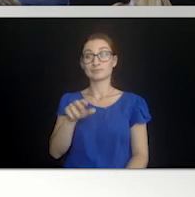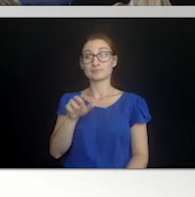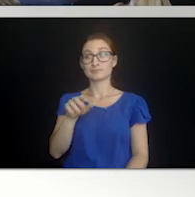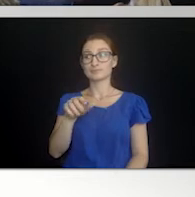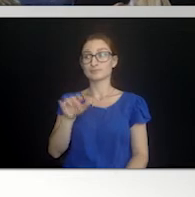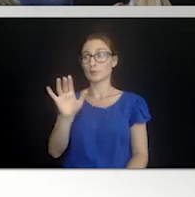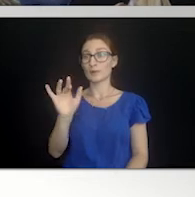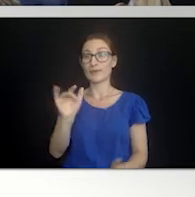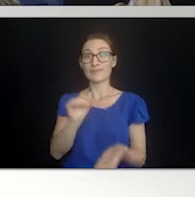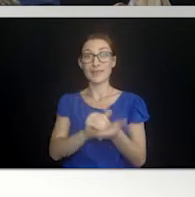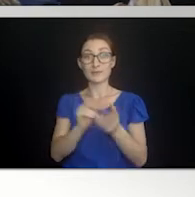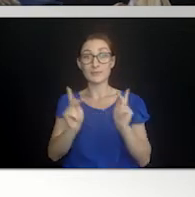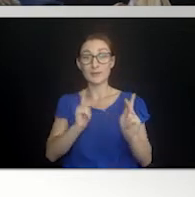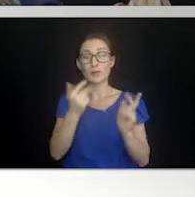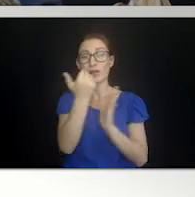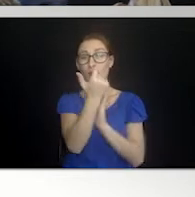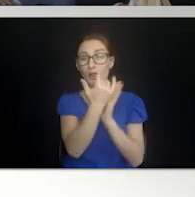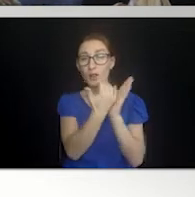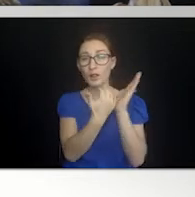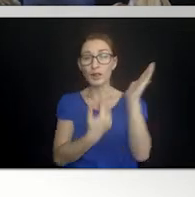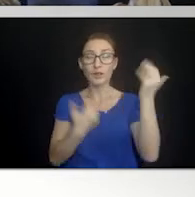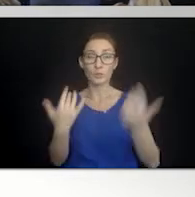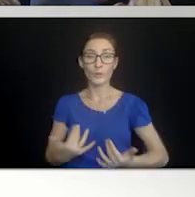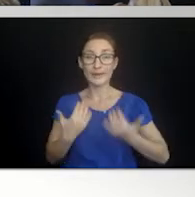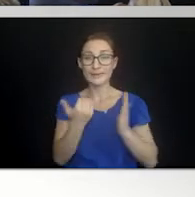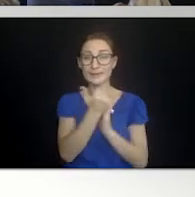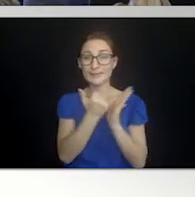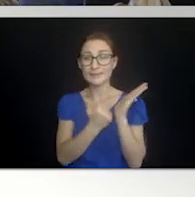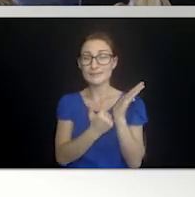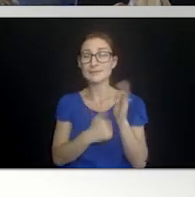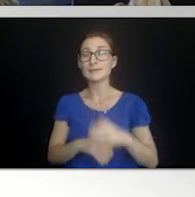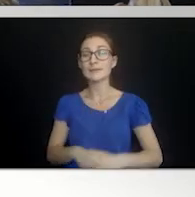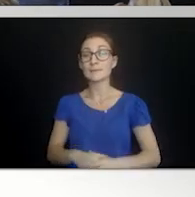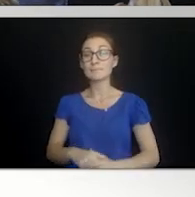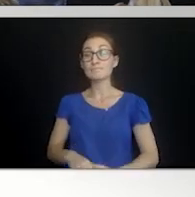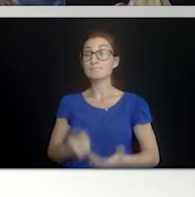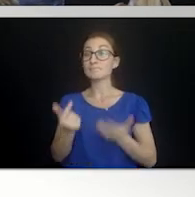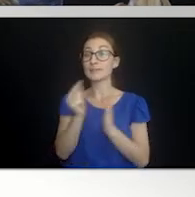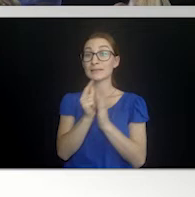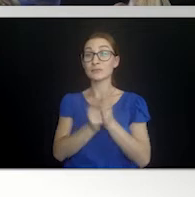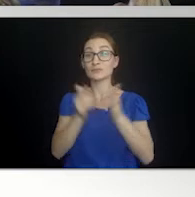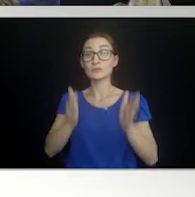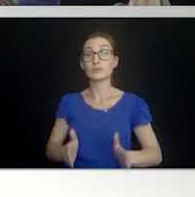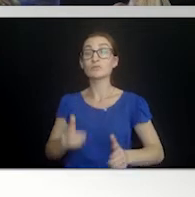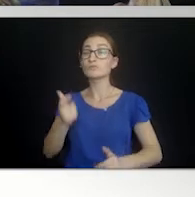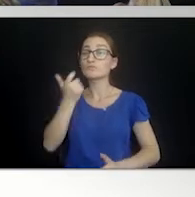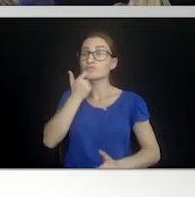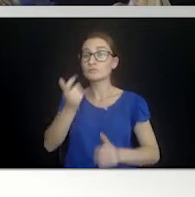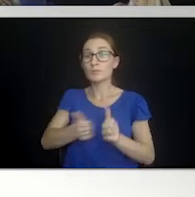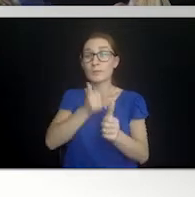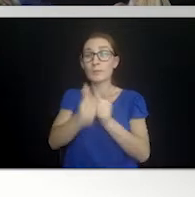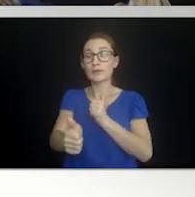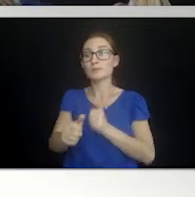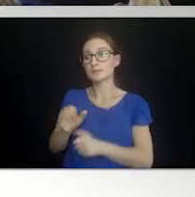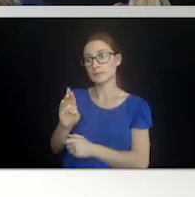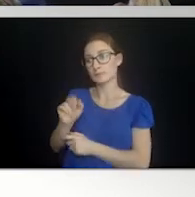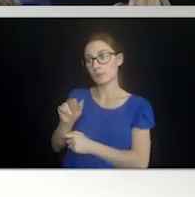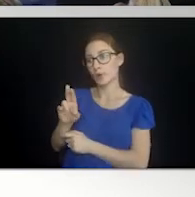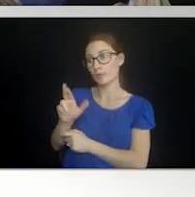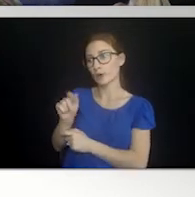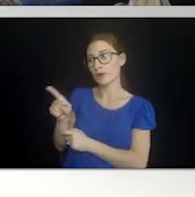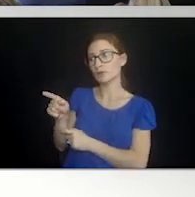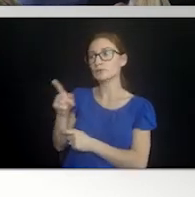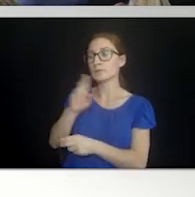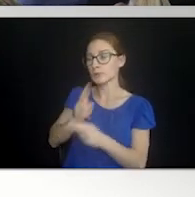new waiting list that exists. And legislature did increase funds this last session, which you heard